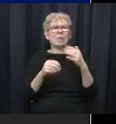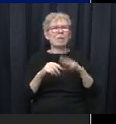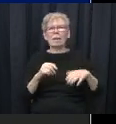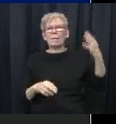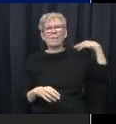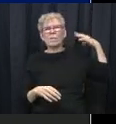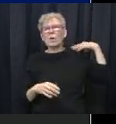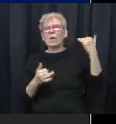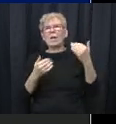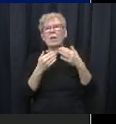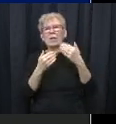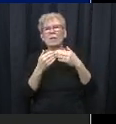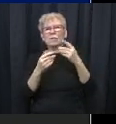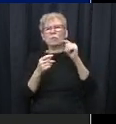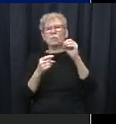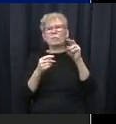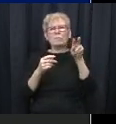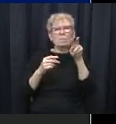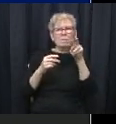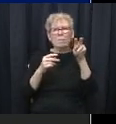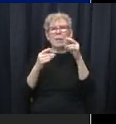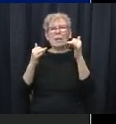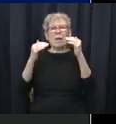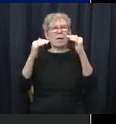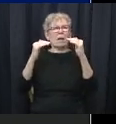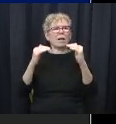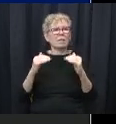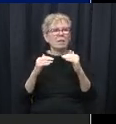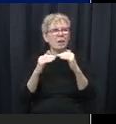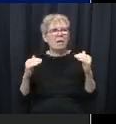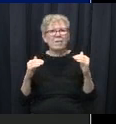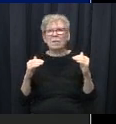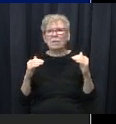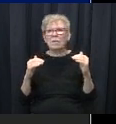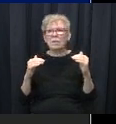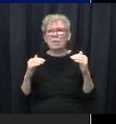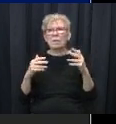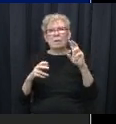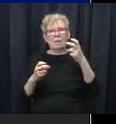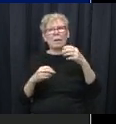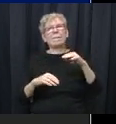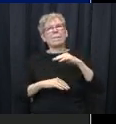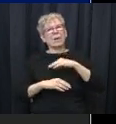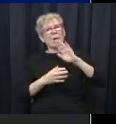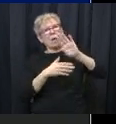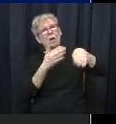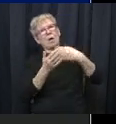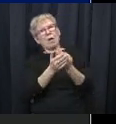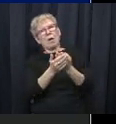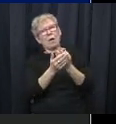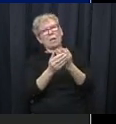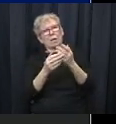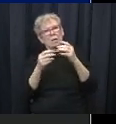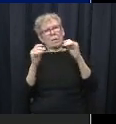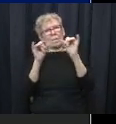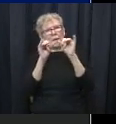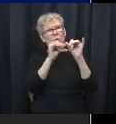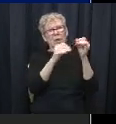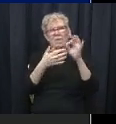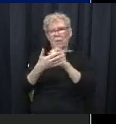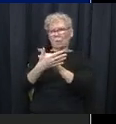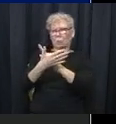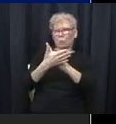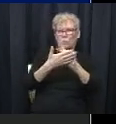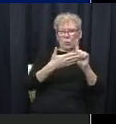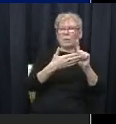metrics of the less restricted level for 1 week. And then CDPHE will confirm the metrics. And